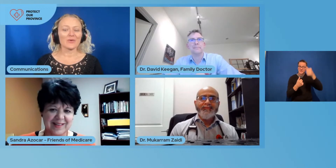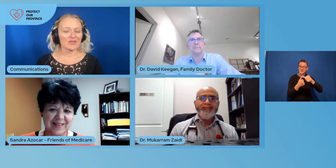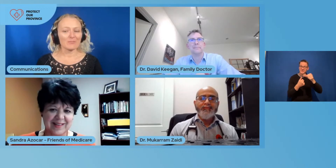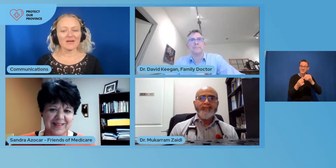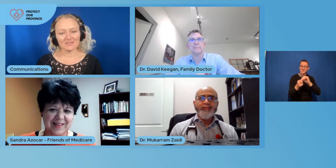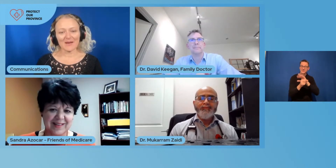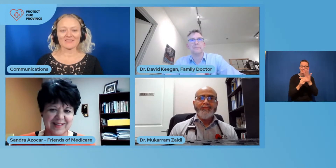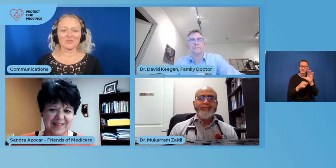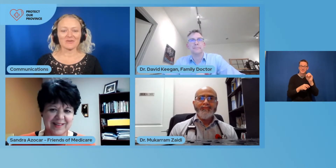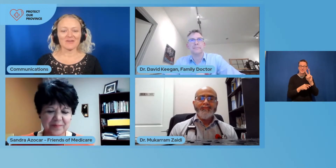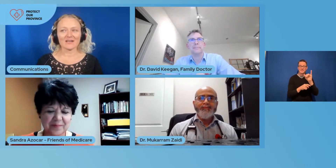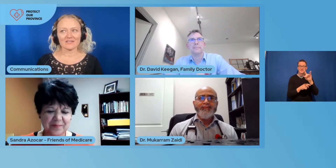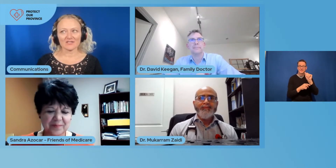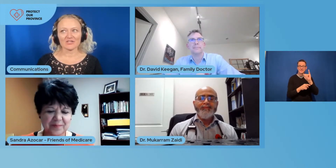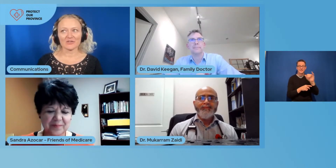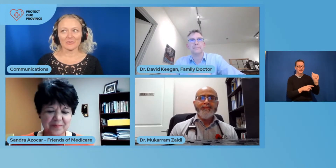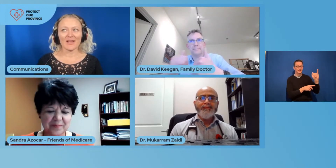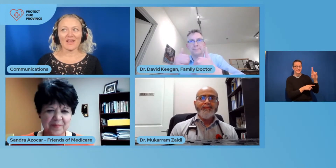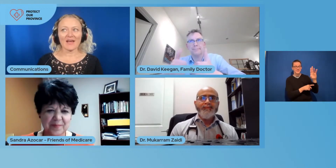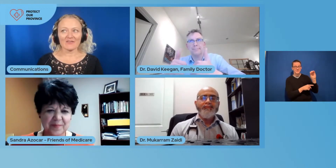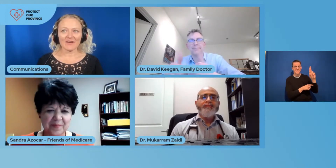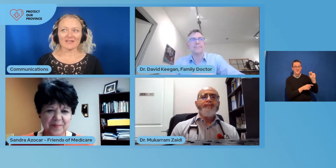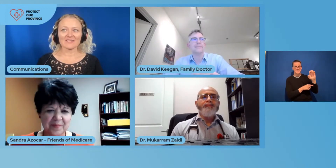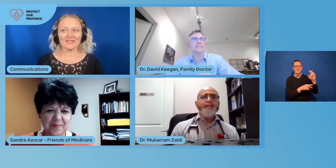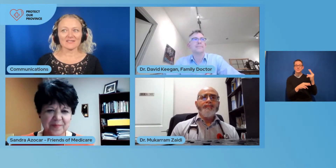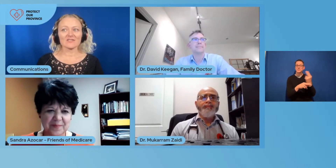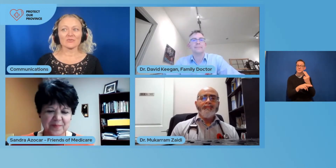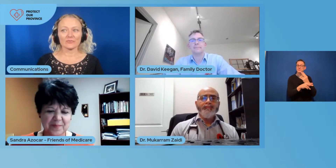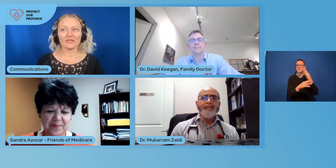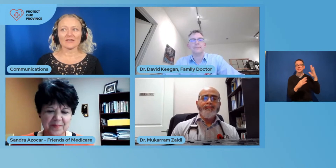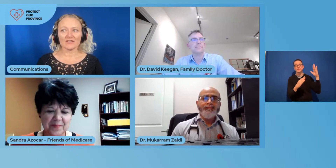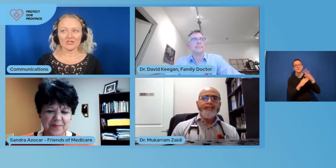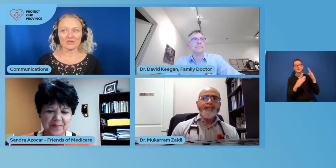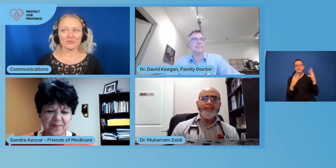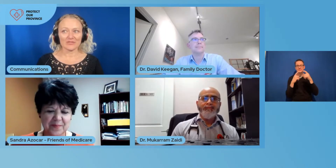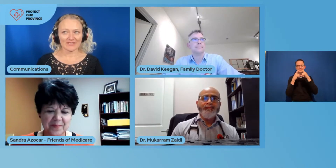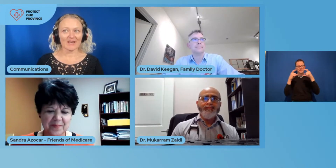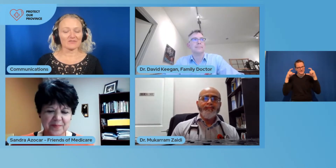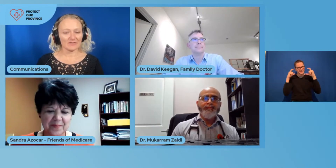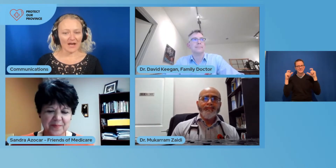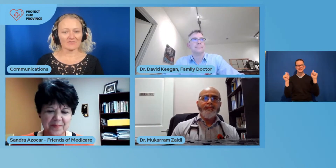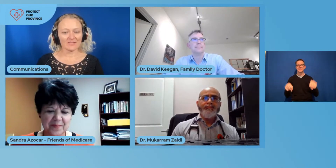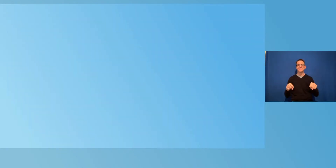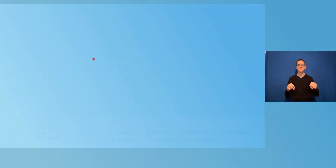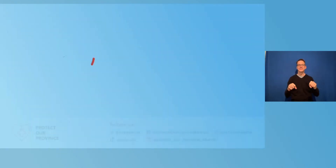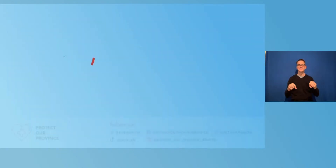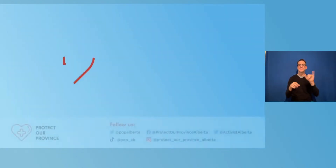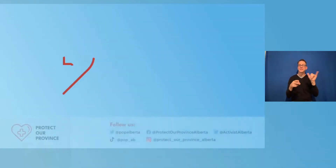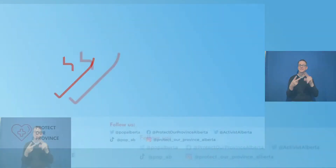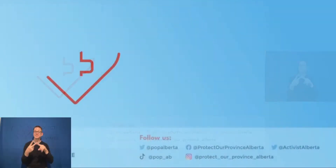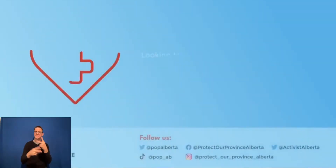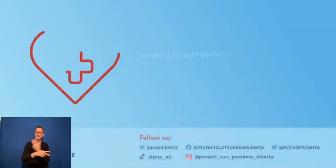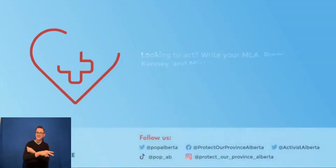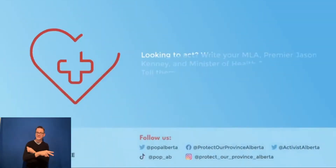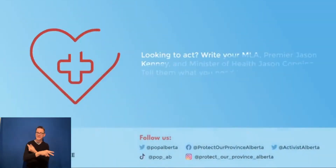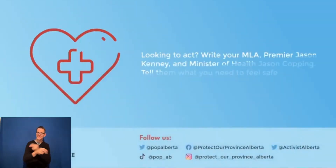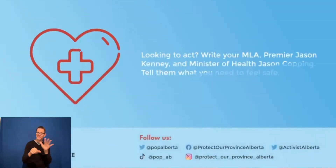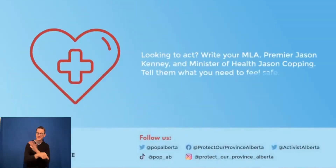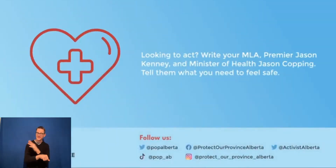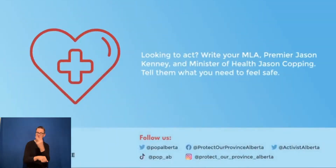airborne. Wear the best mask you have access to, and vaccines really do save lives.